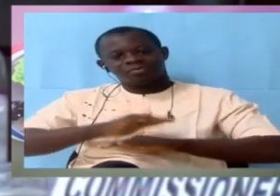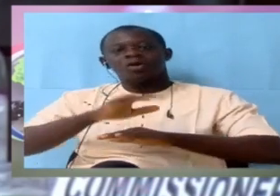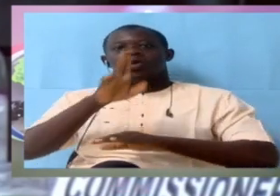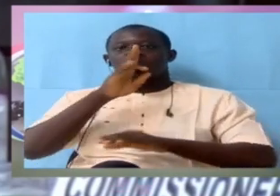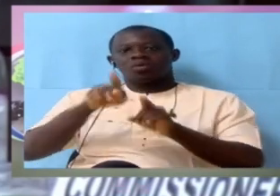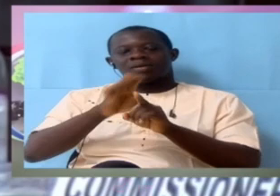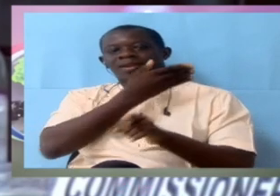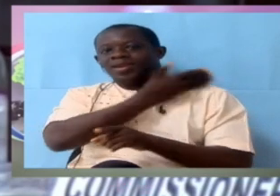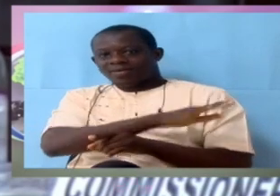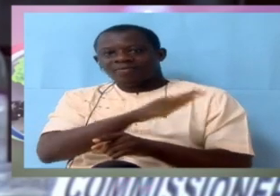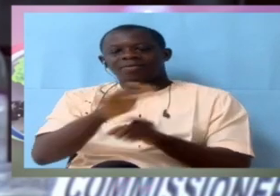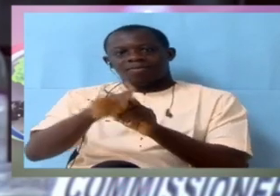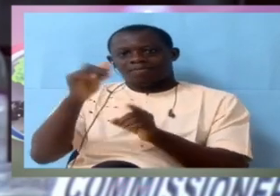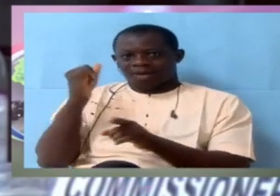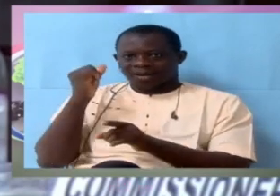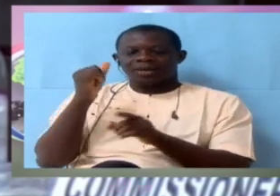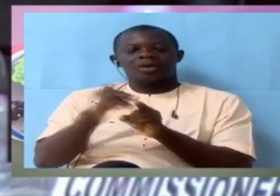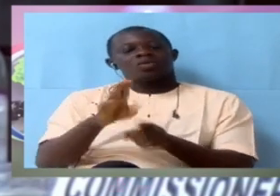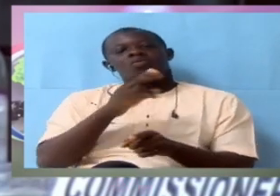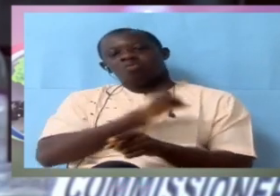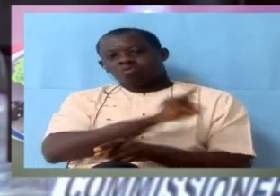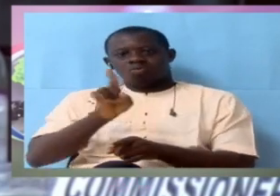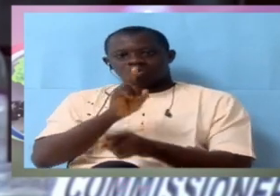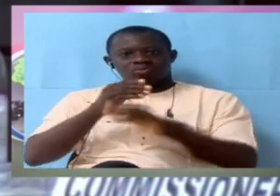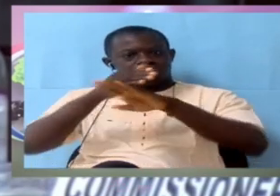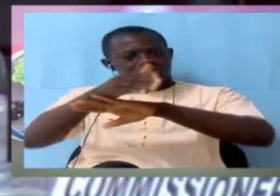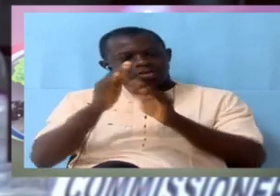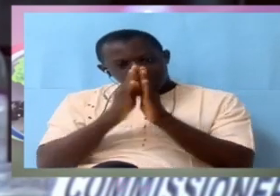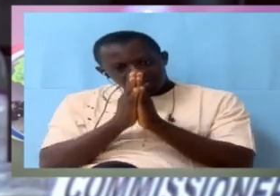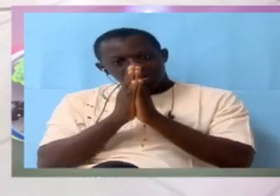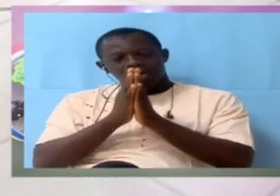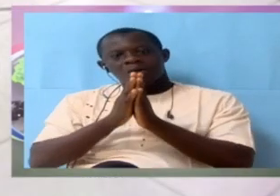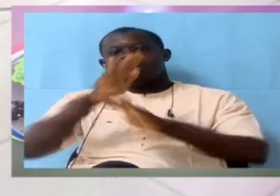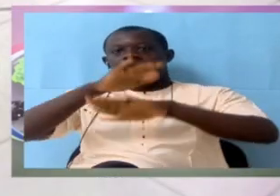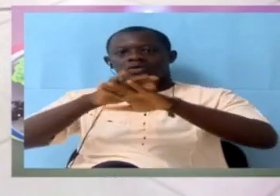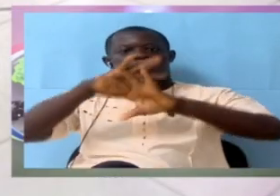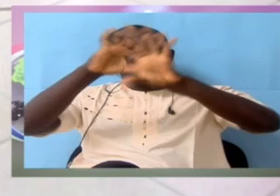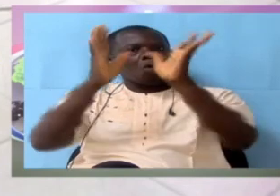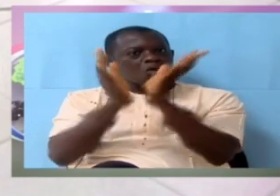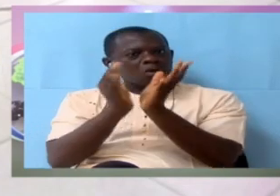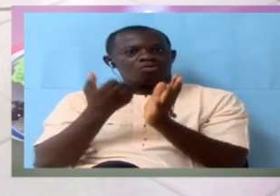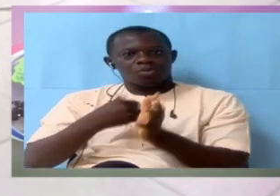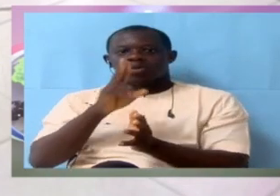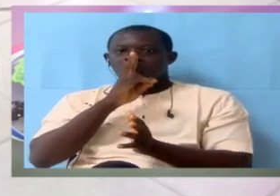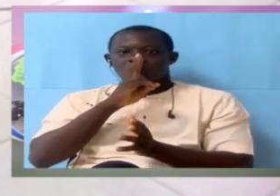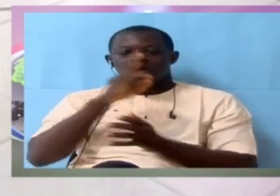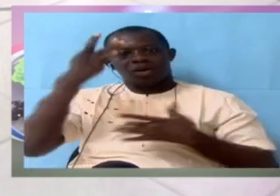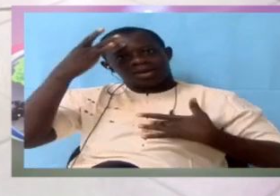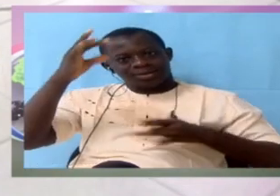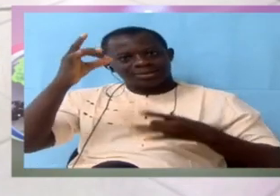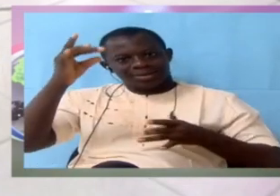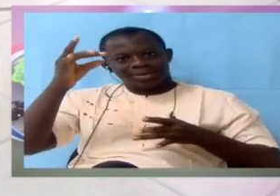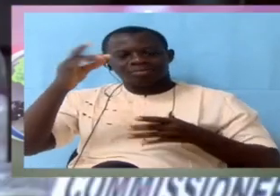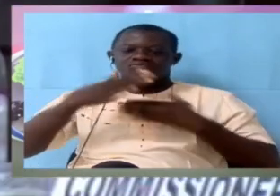behind. We continue to pray for all who are sick in